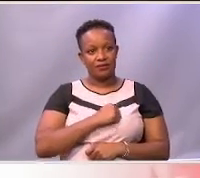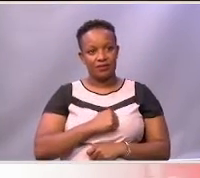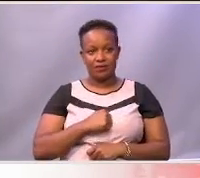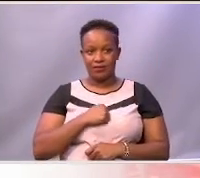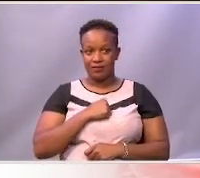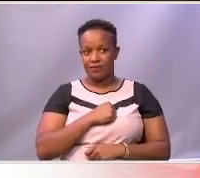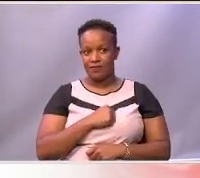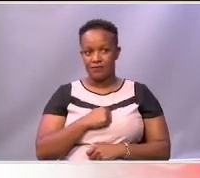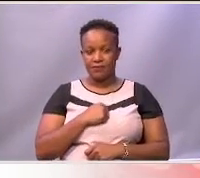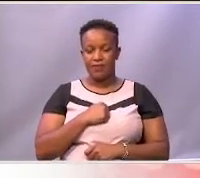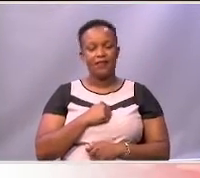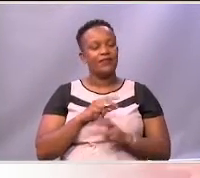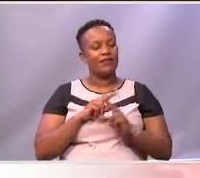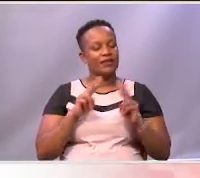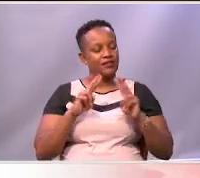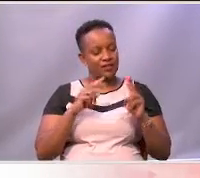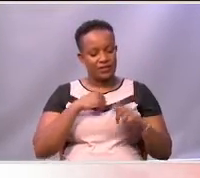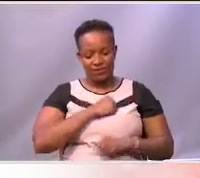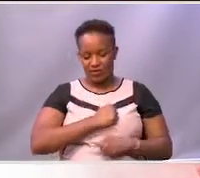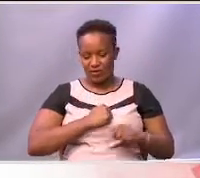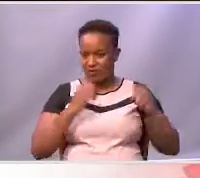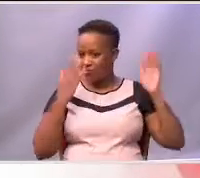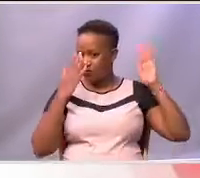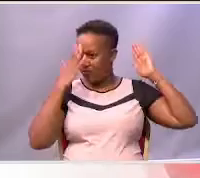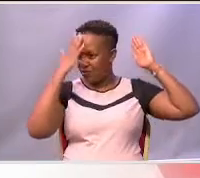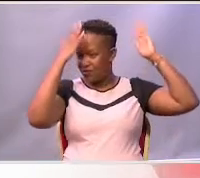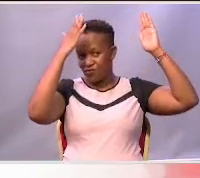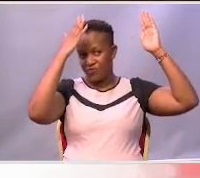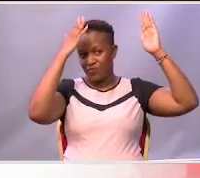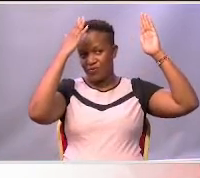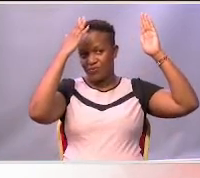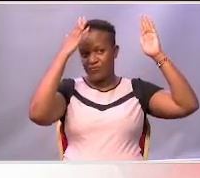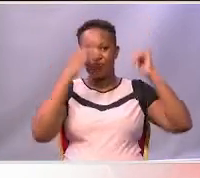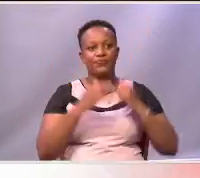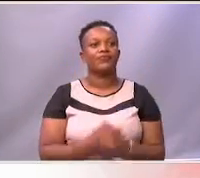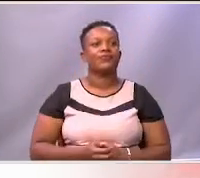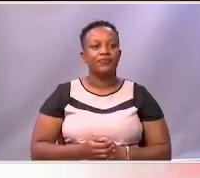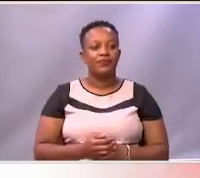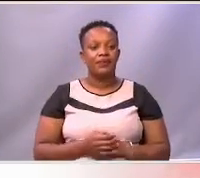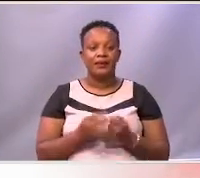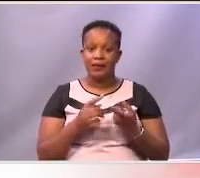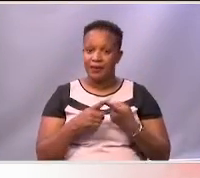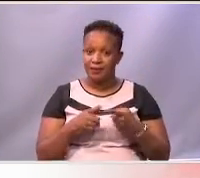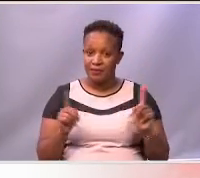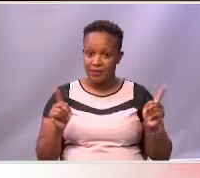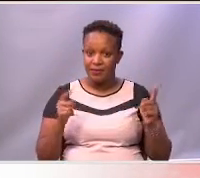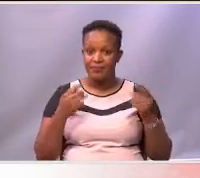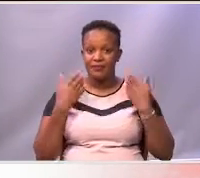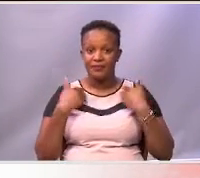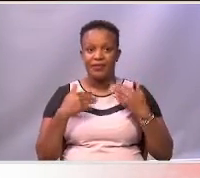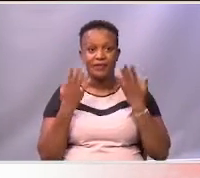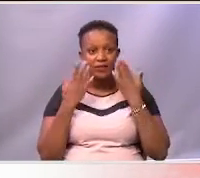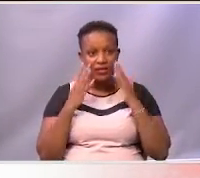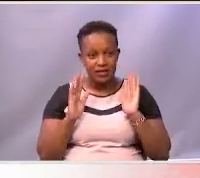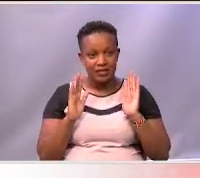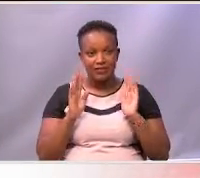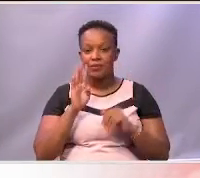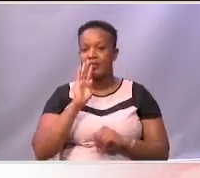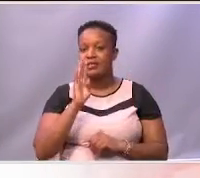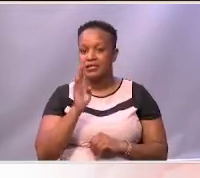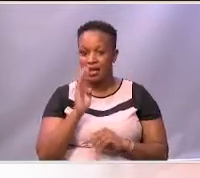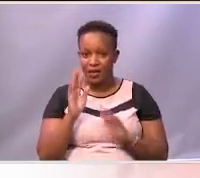really sorry, Bishop, if I've gone beyond. But let me conclude by